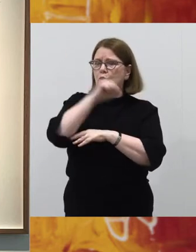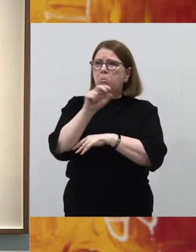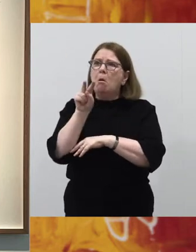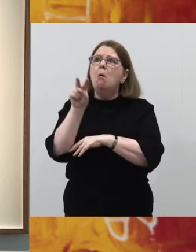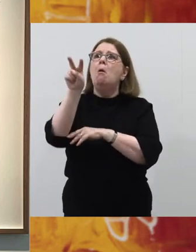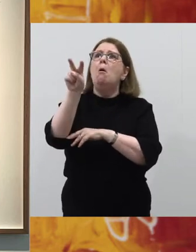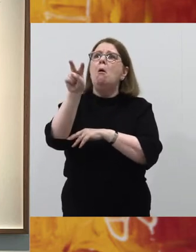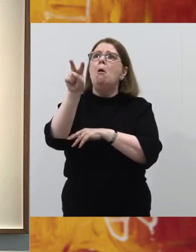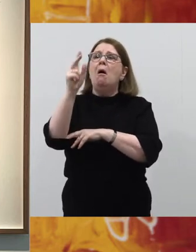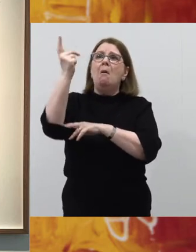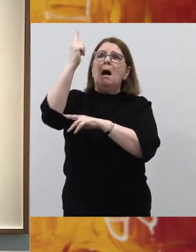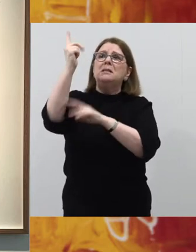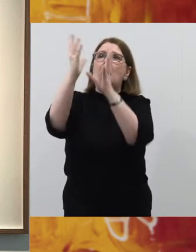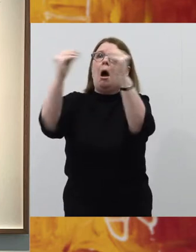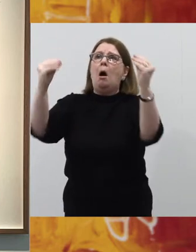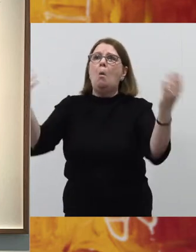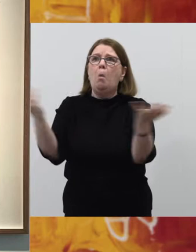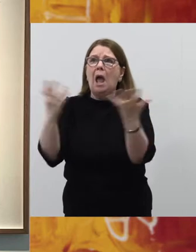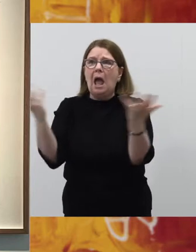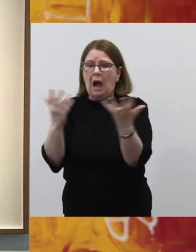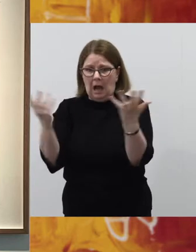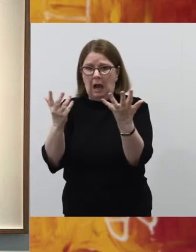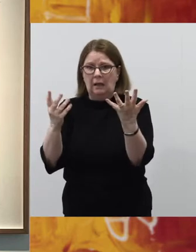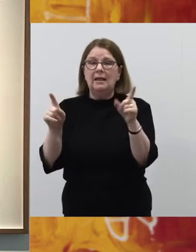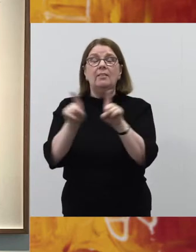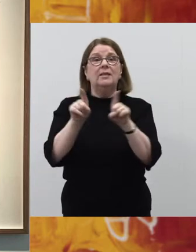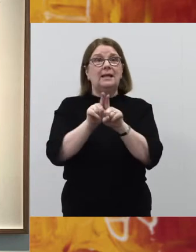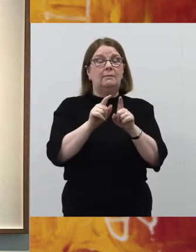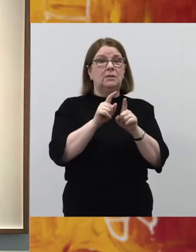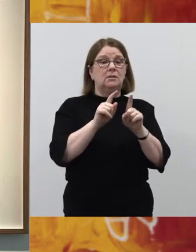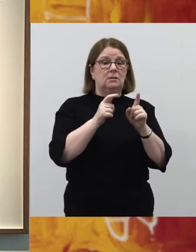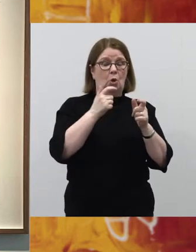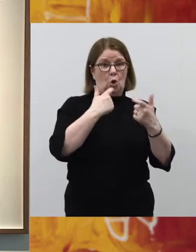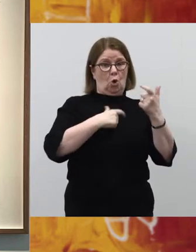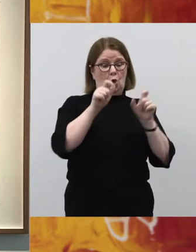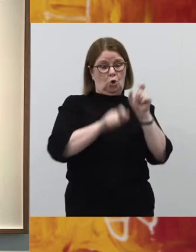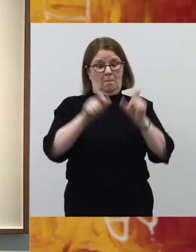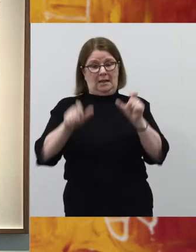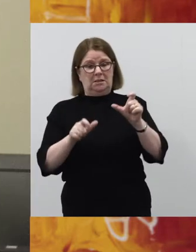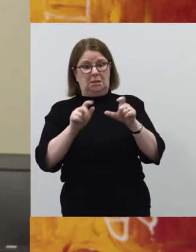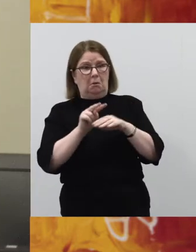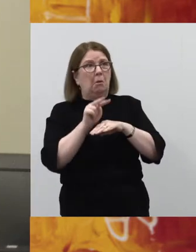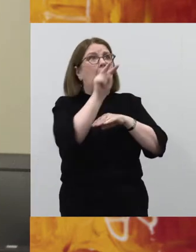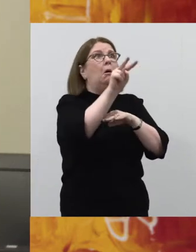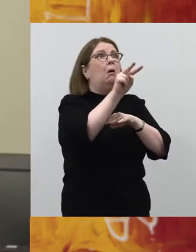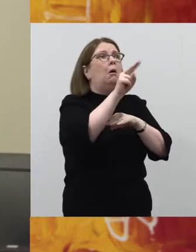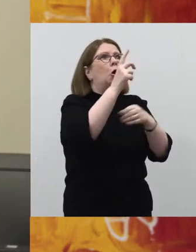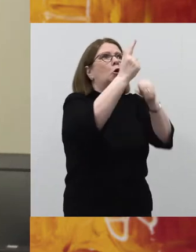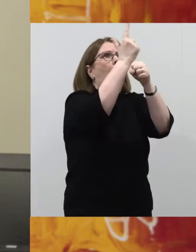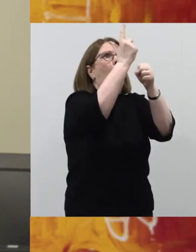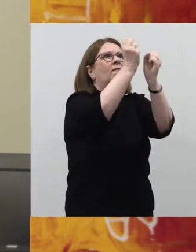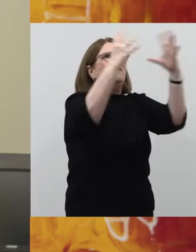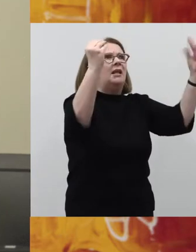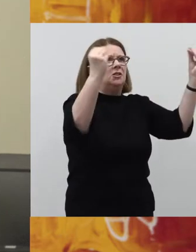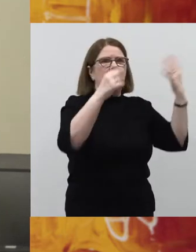the process of each creative practice engenders. When so much else in our increasingly frenetic lives seems beyond our control,